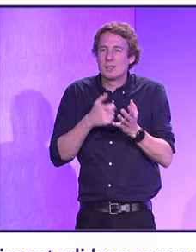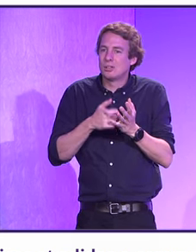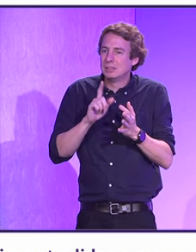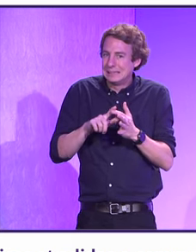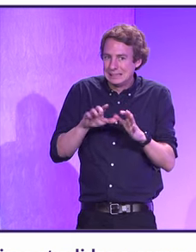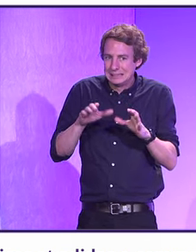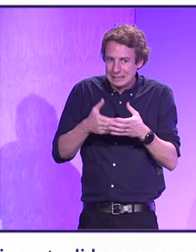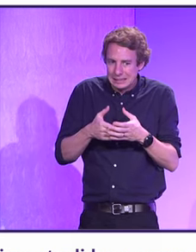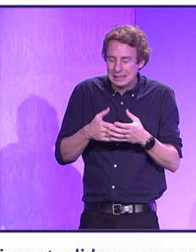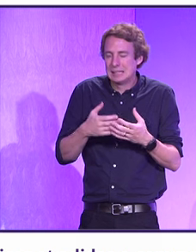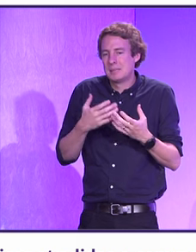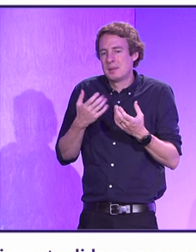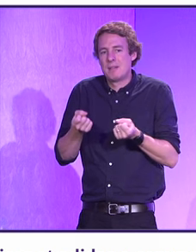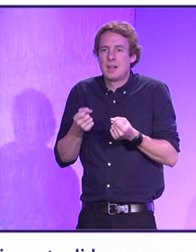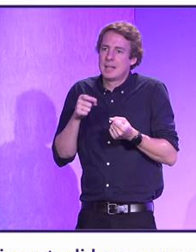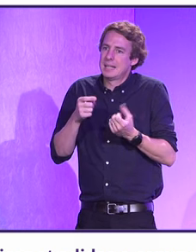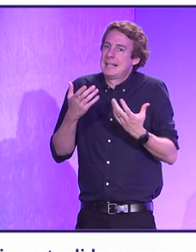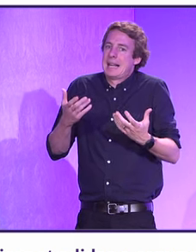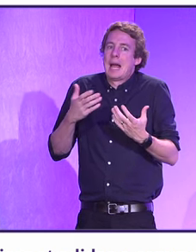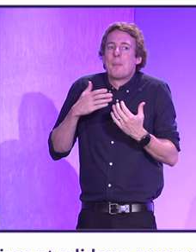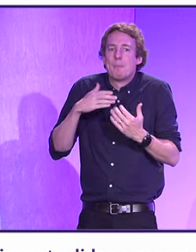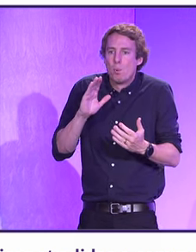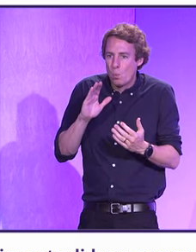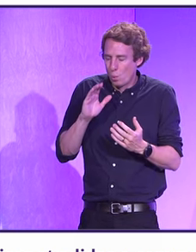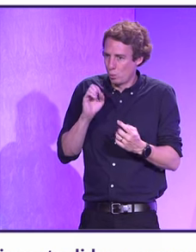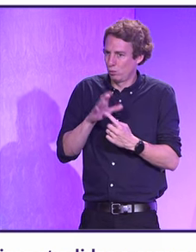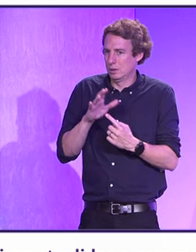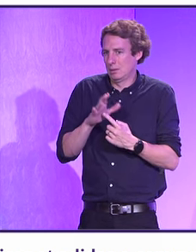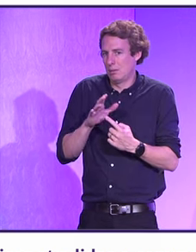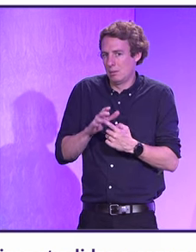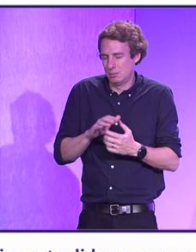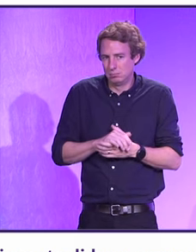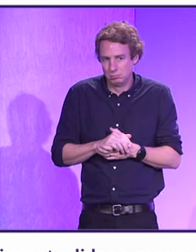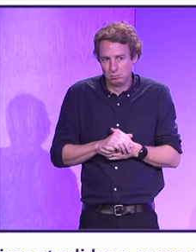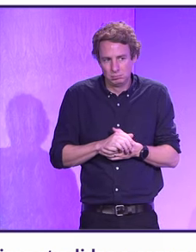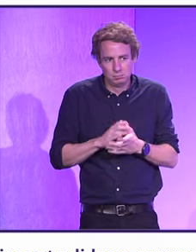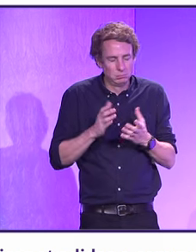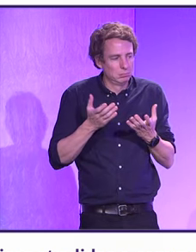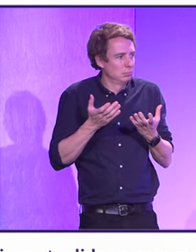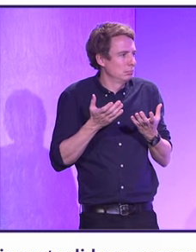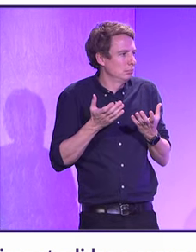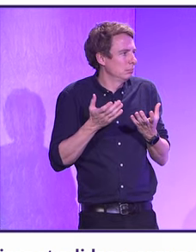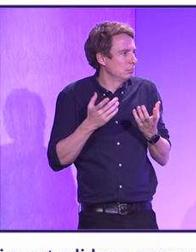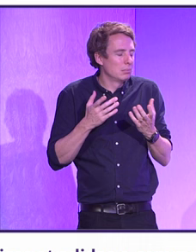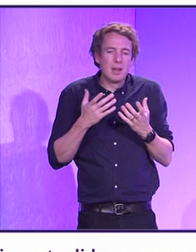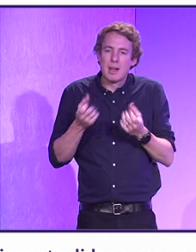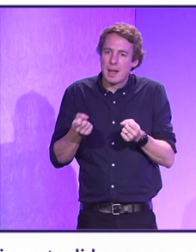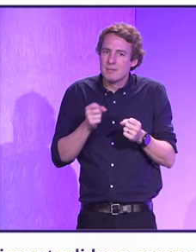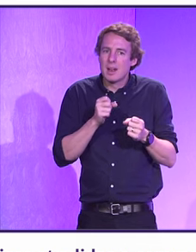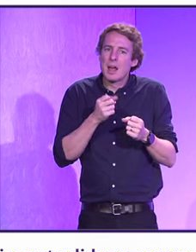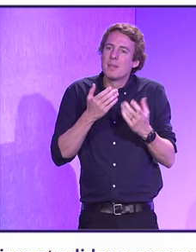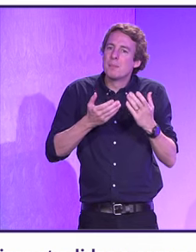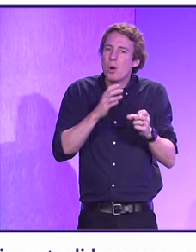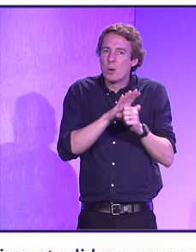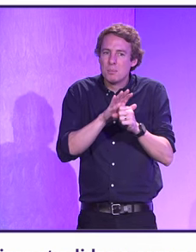teams, and now business teams are like more particular about the false positives. SREs are like more prone to the, I mean, we are like more